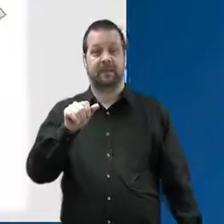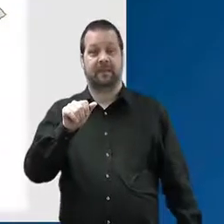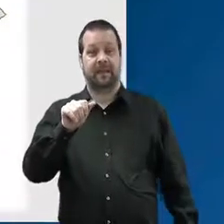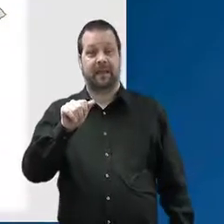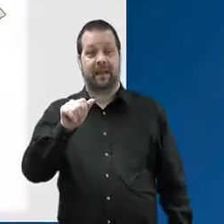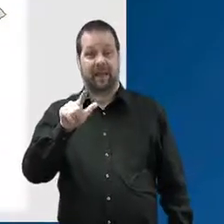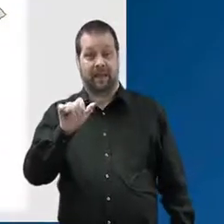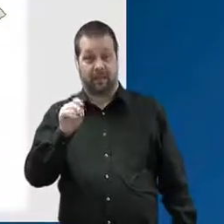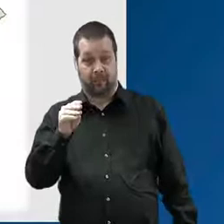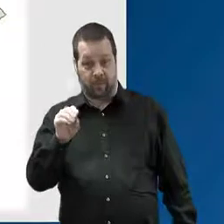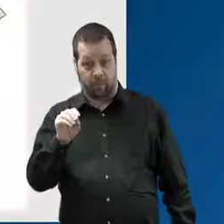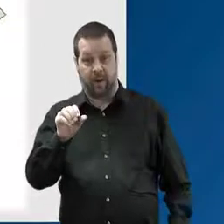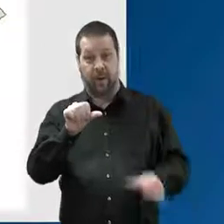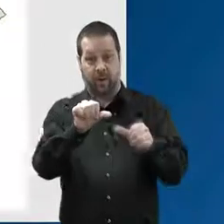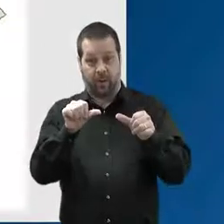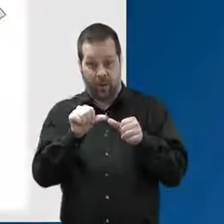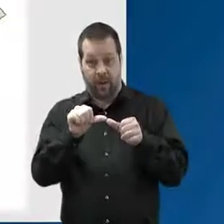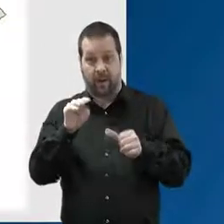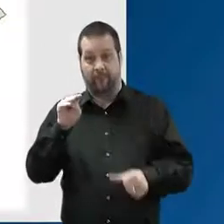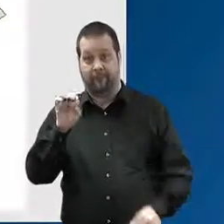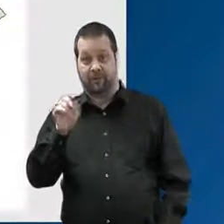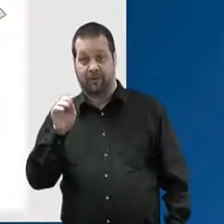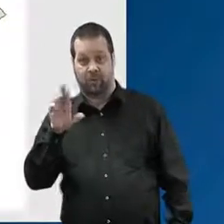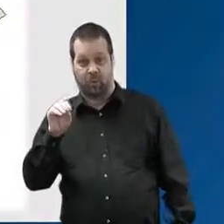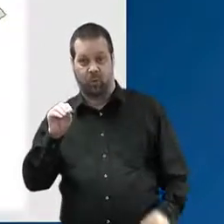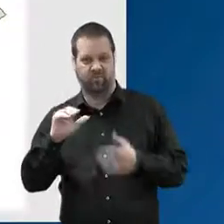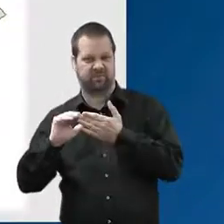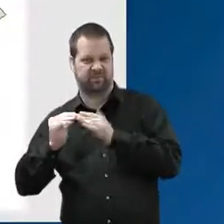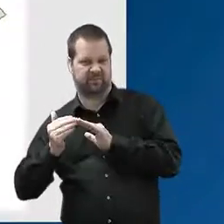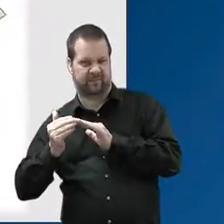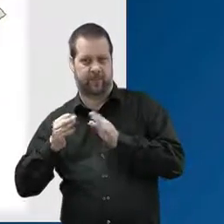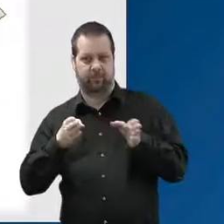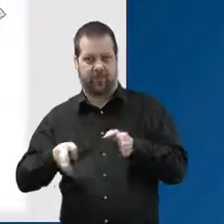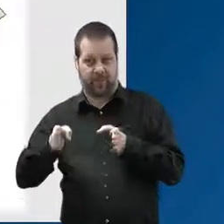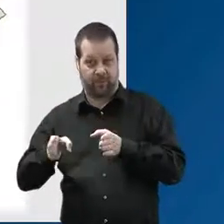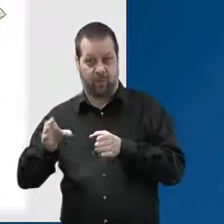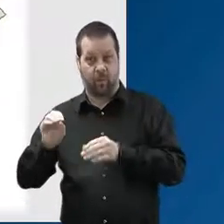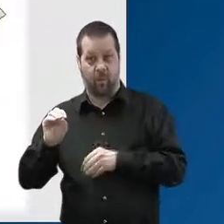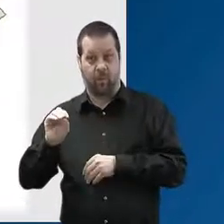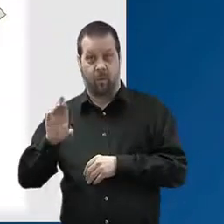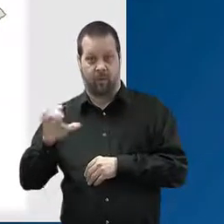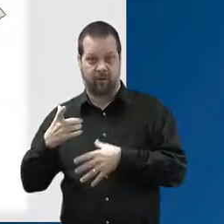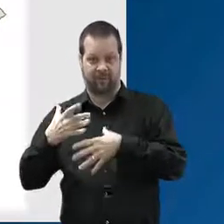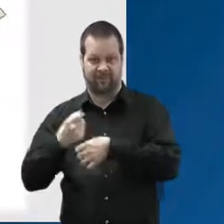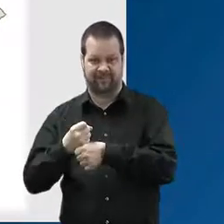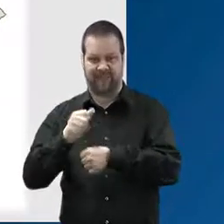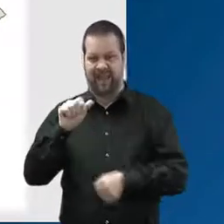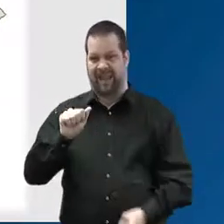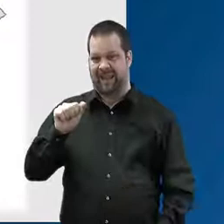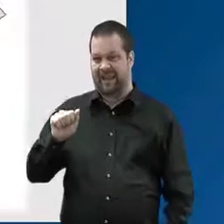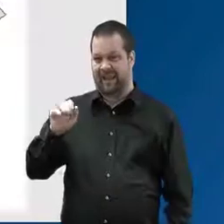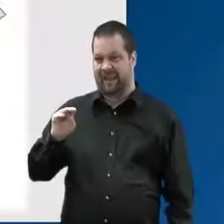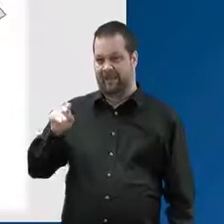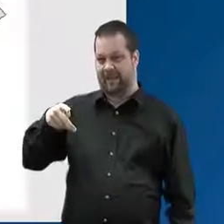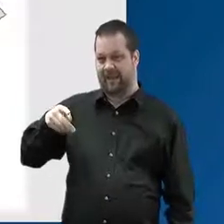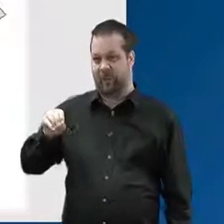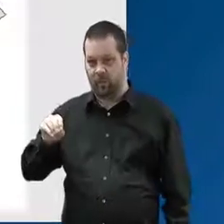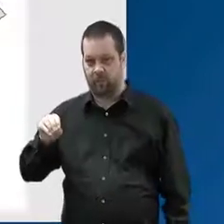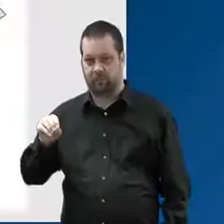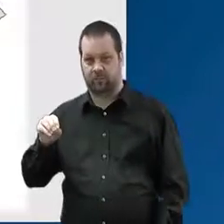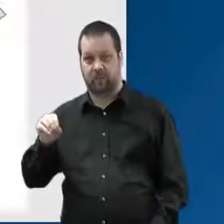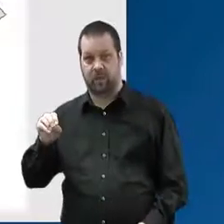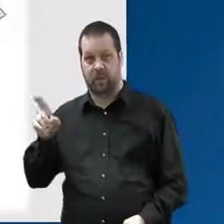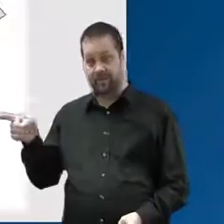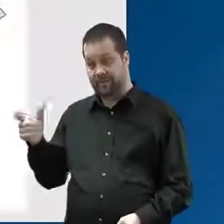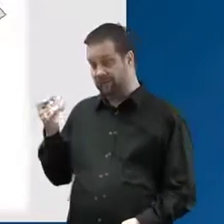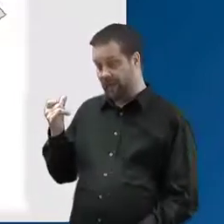also known as AAMPO, boundaries are shown in yellow and include Bexar, Comal, Guadalupe, and a